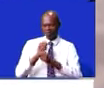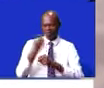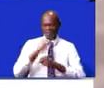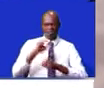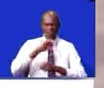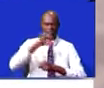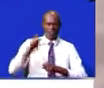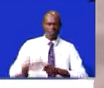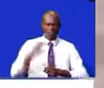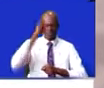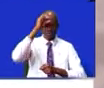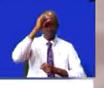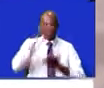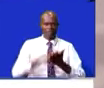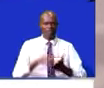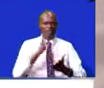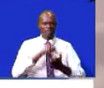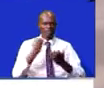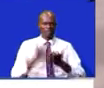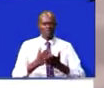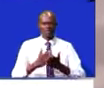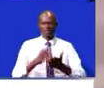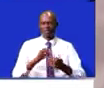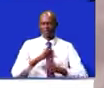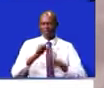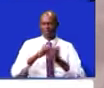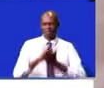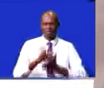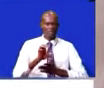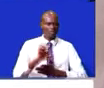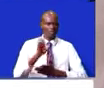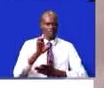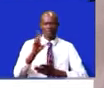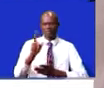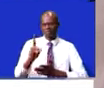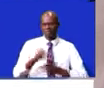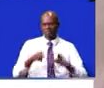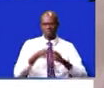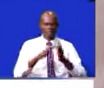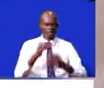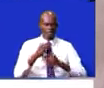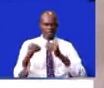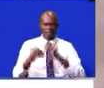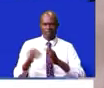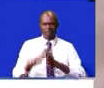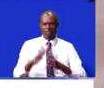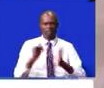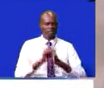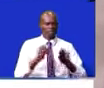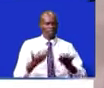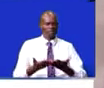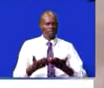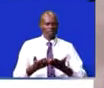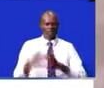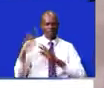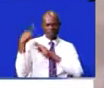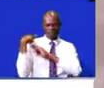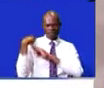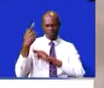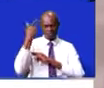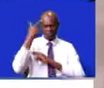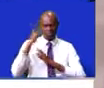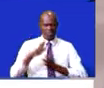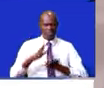county government. Employment of ECD teachers, infrastructure, that is the